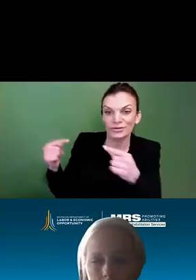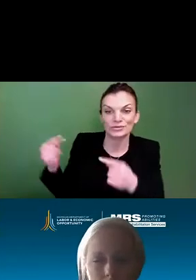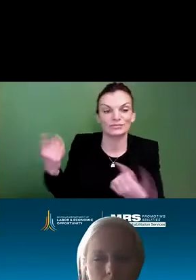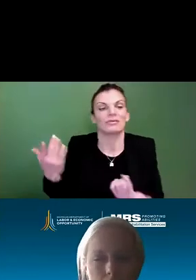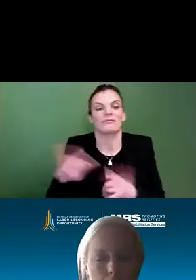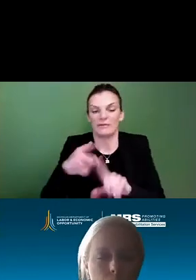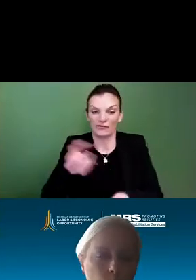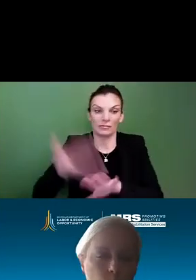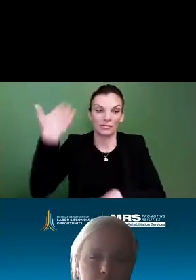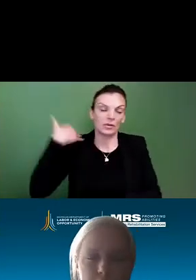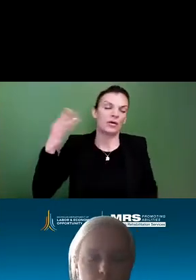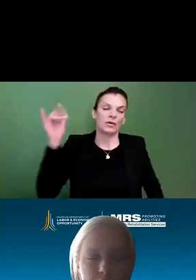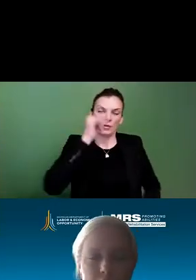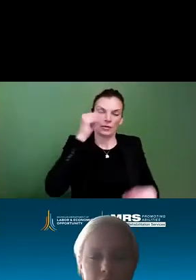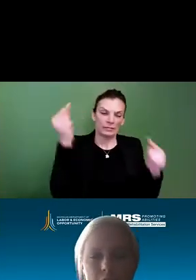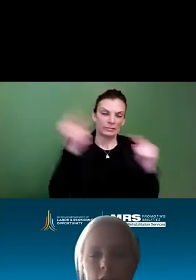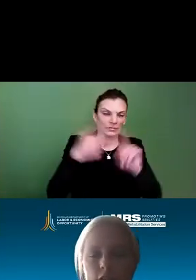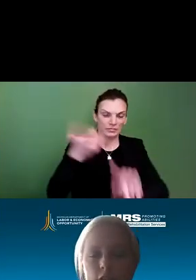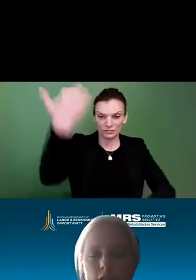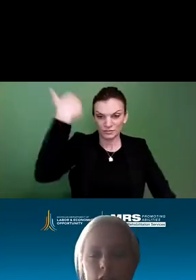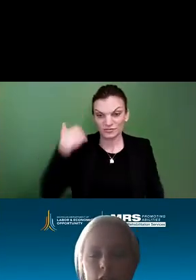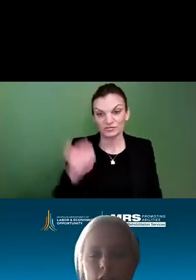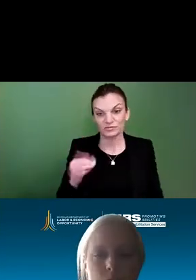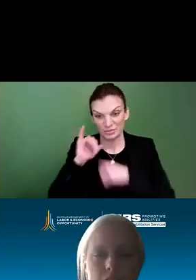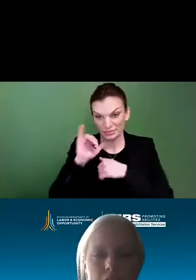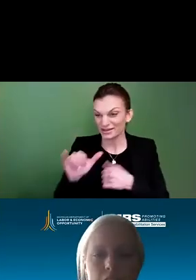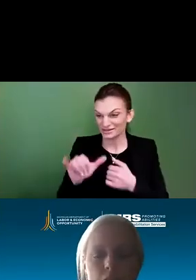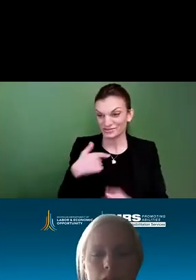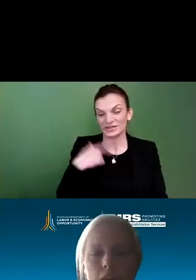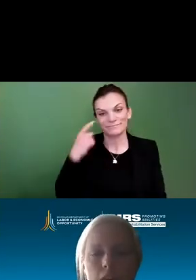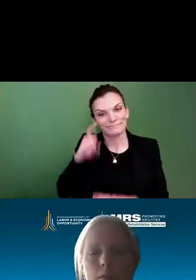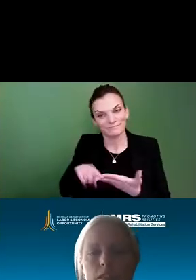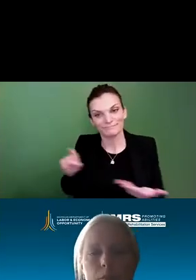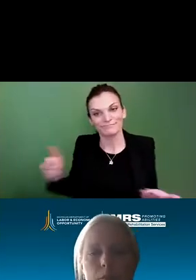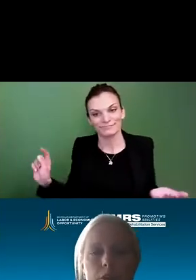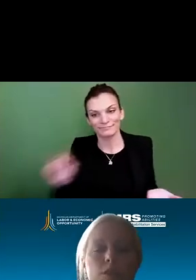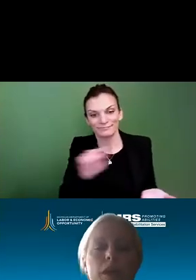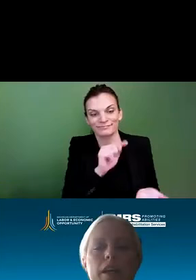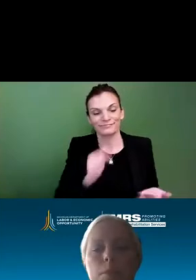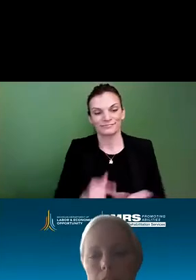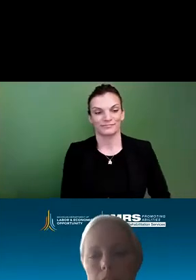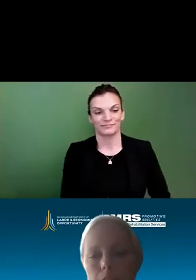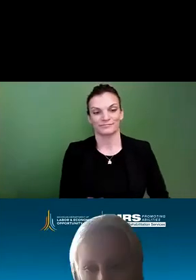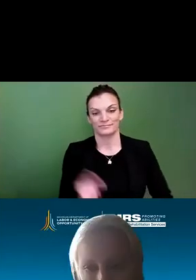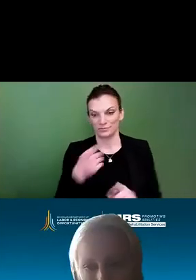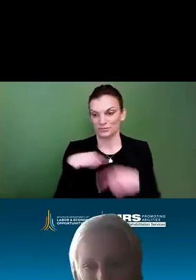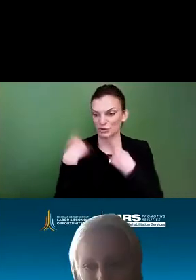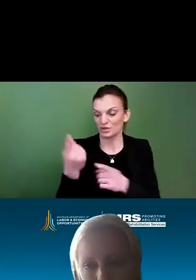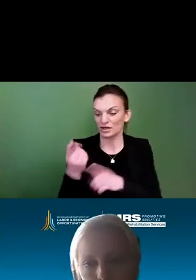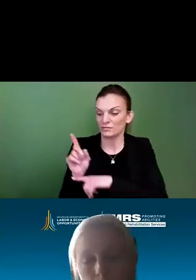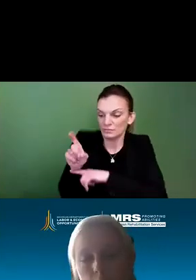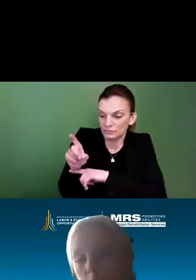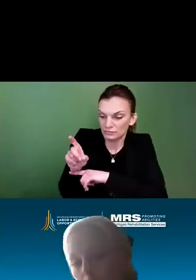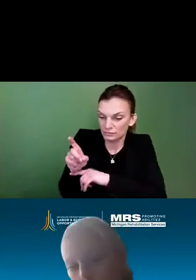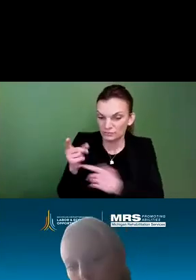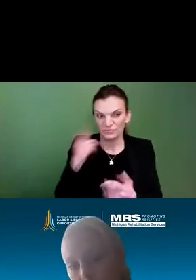up, old injuries. Those are the types of things we see from somebody who's been in a compensatory posture for